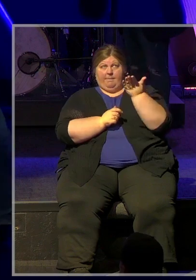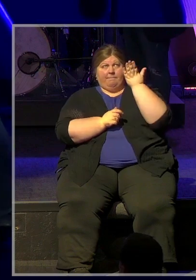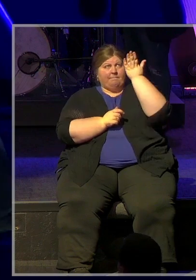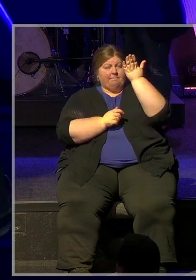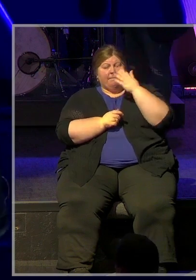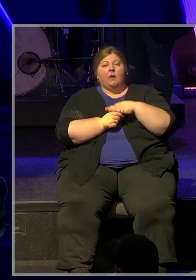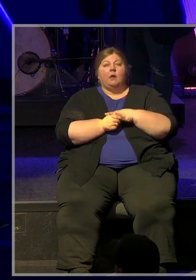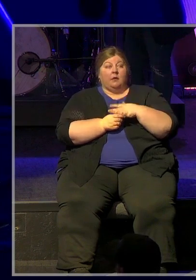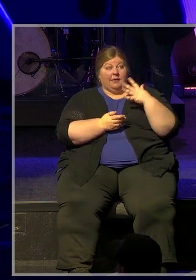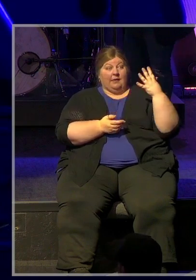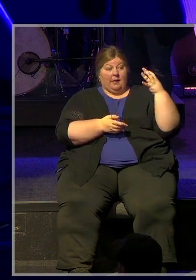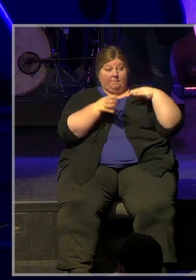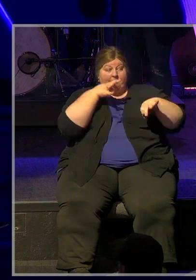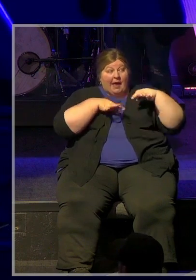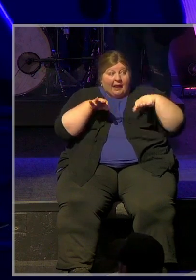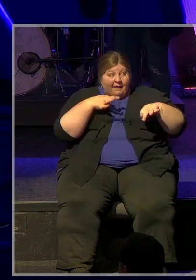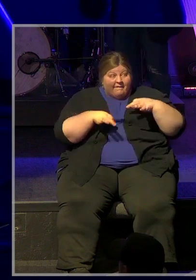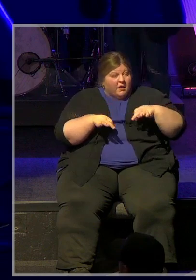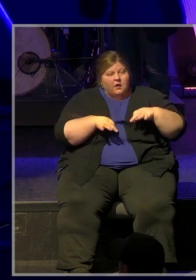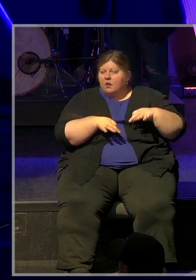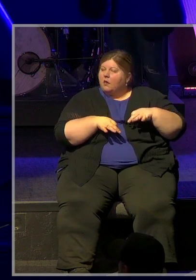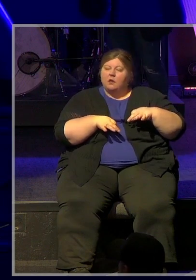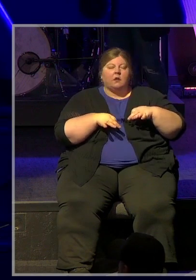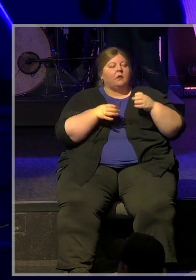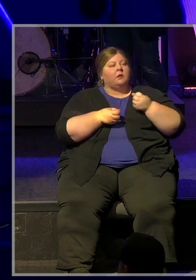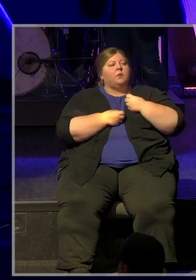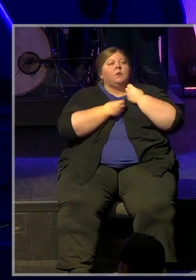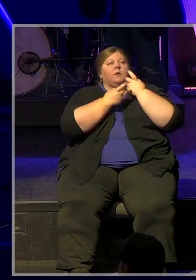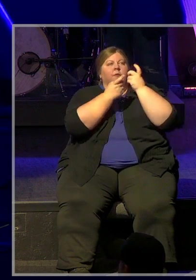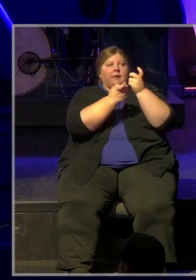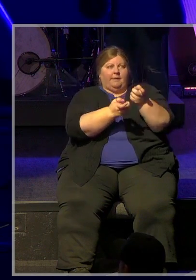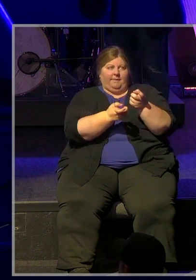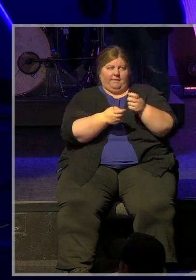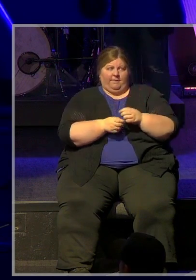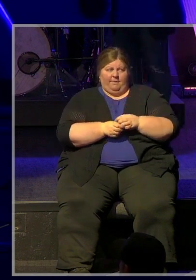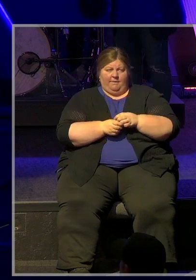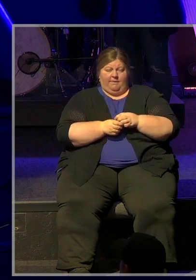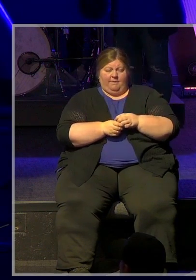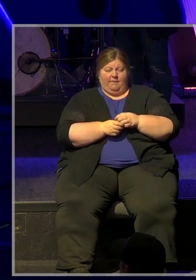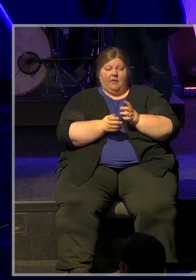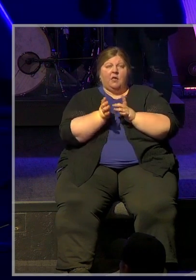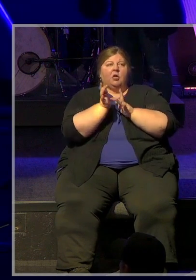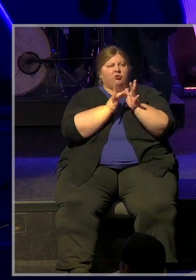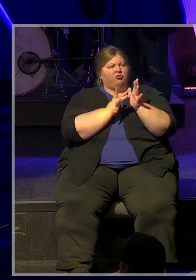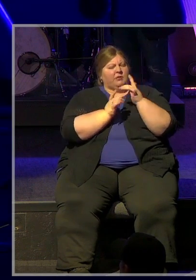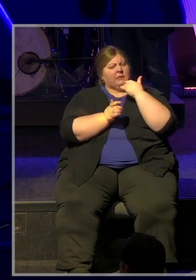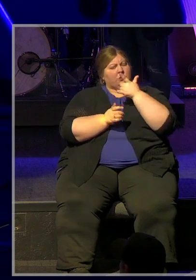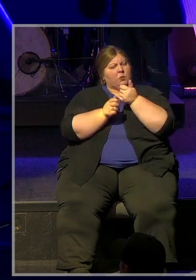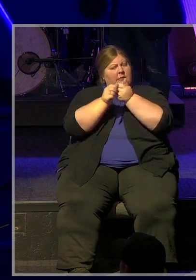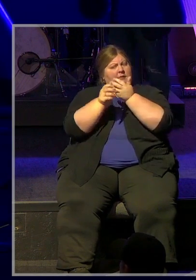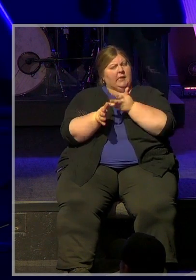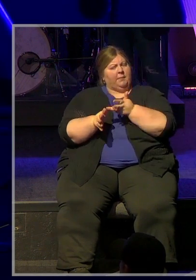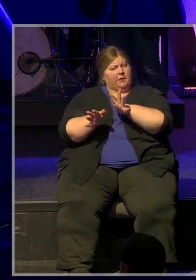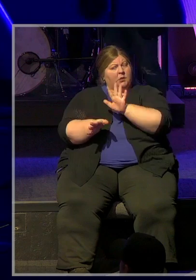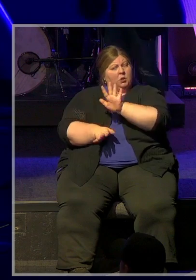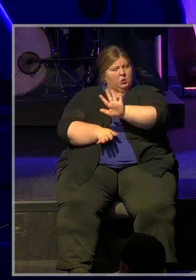what we get anymore. Now it's about what we give. Jesus looked at his disciples and he said, pick up your cross and follow